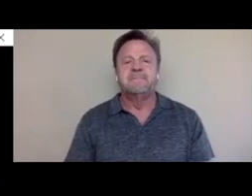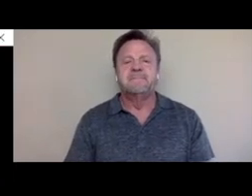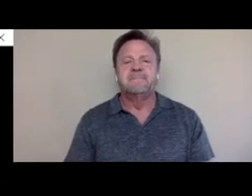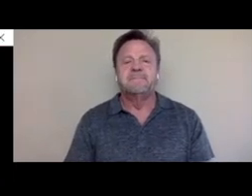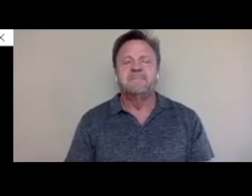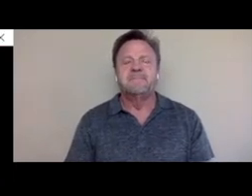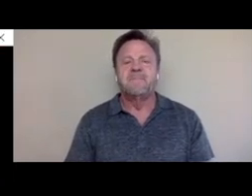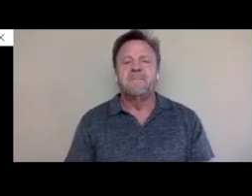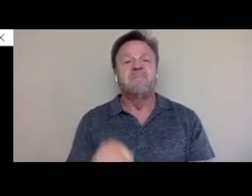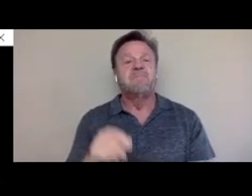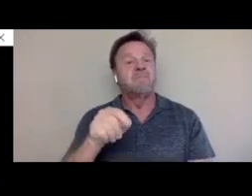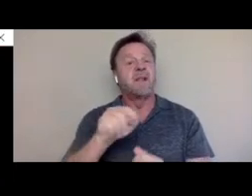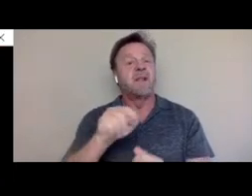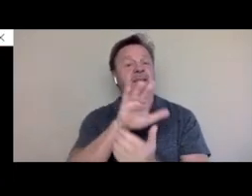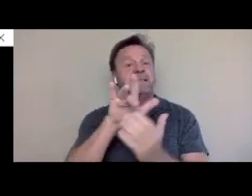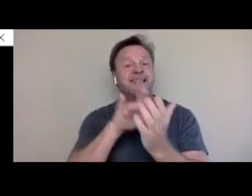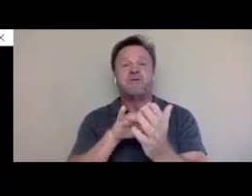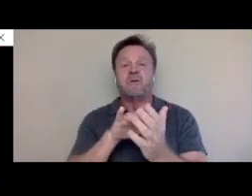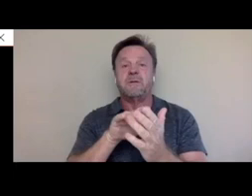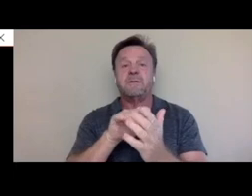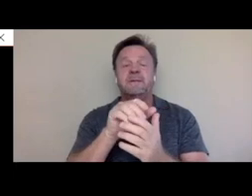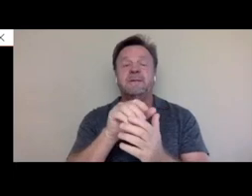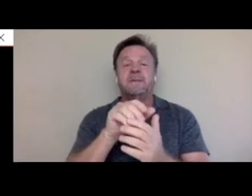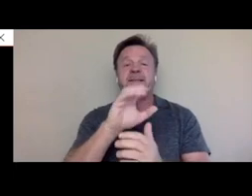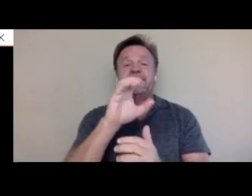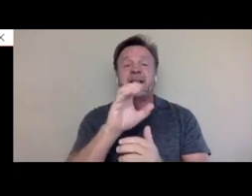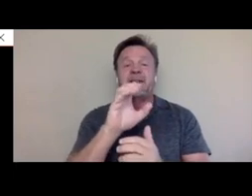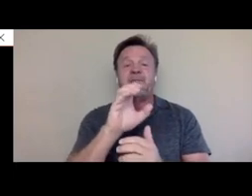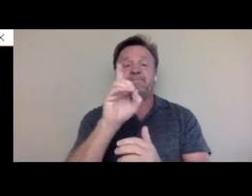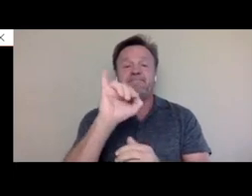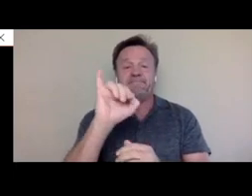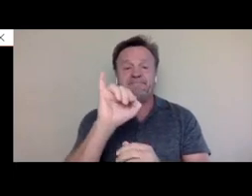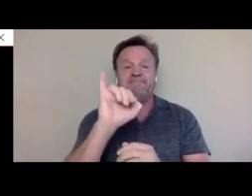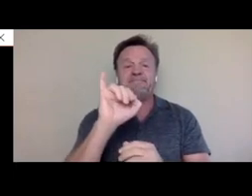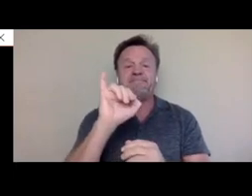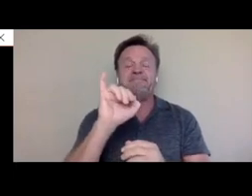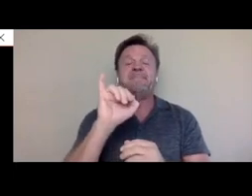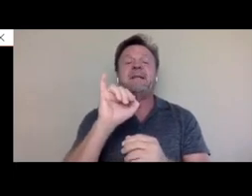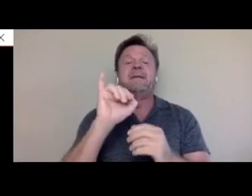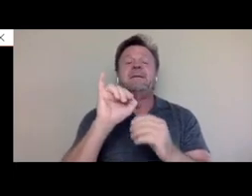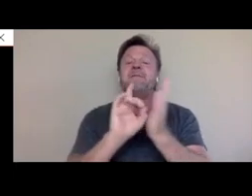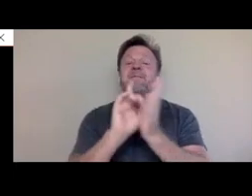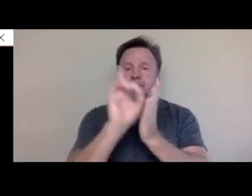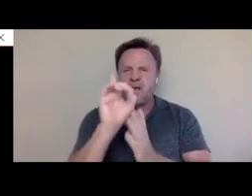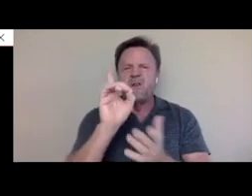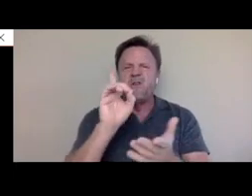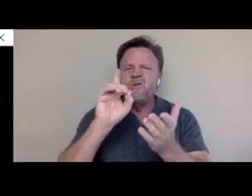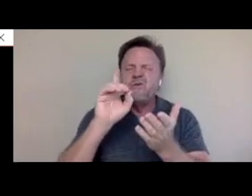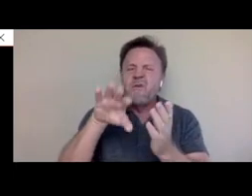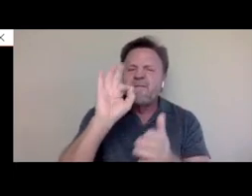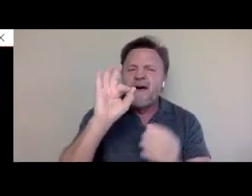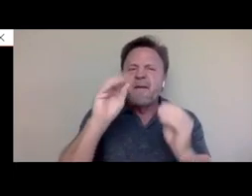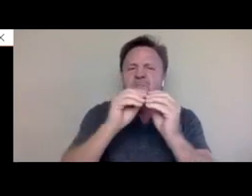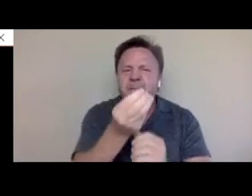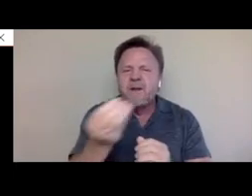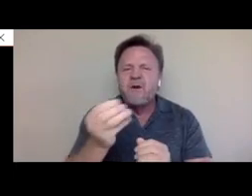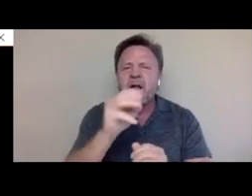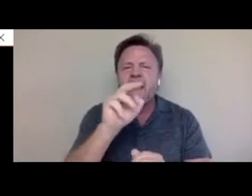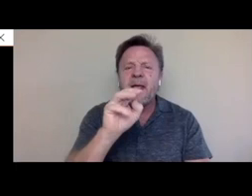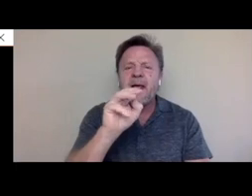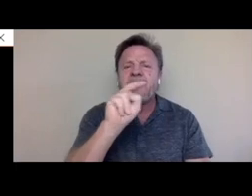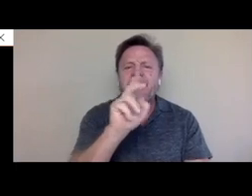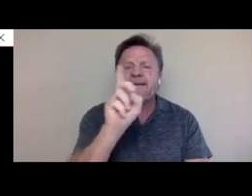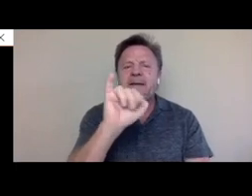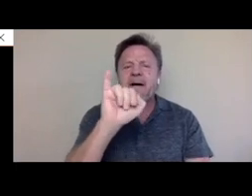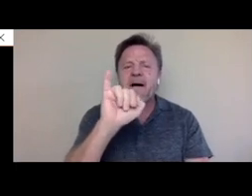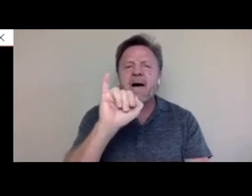This center that we created, the Center for Disability Inclusive Community Development, you can find more material on the NDI website. If you want to